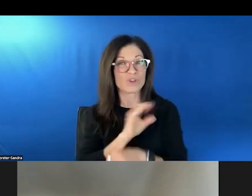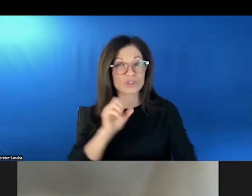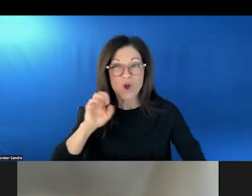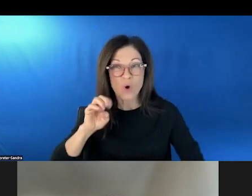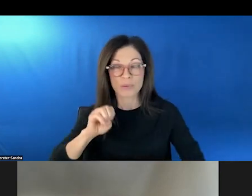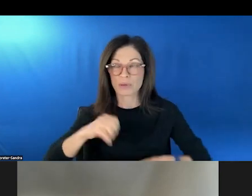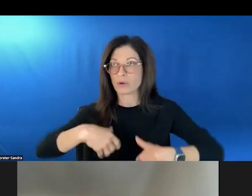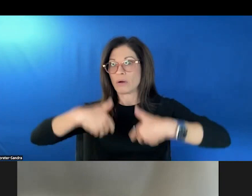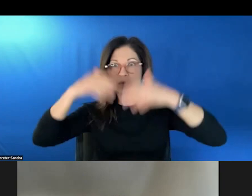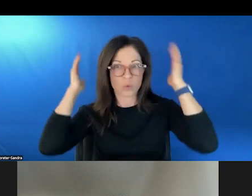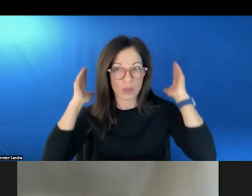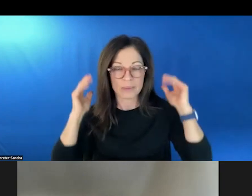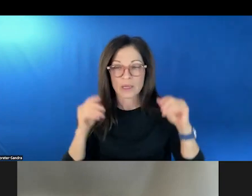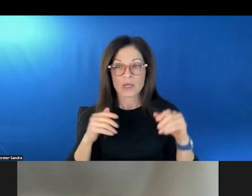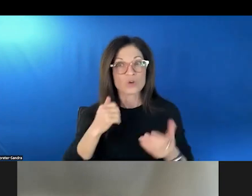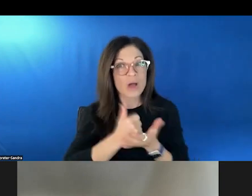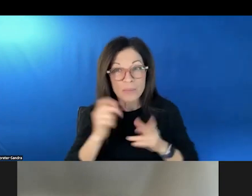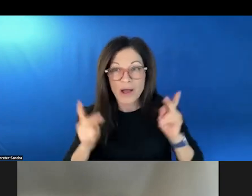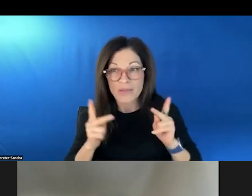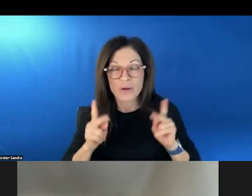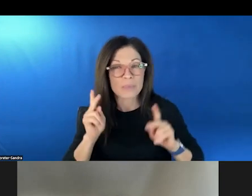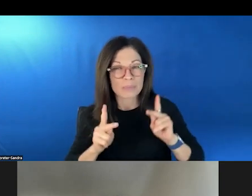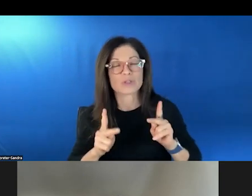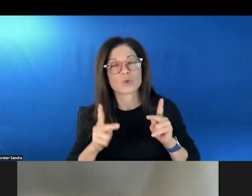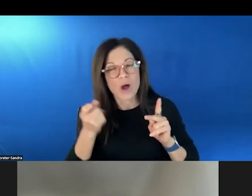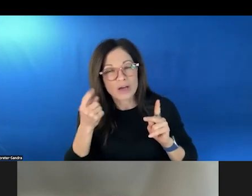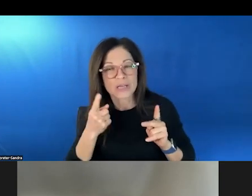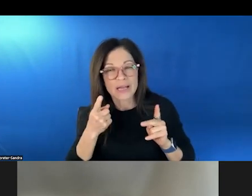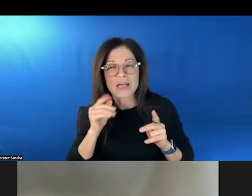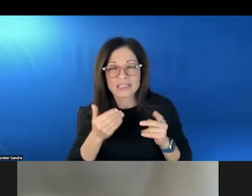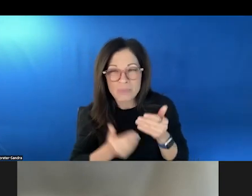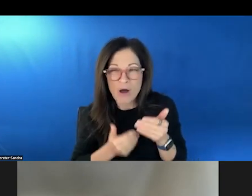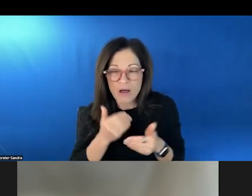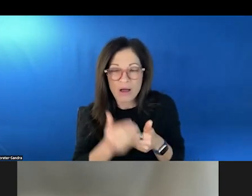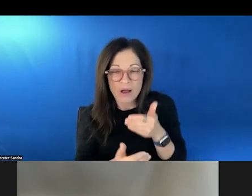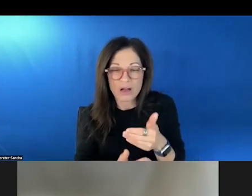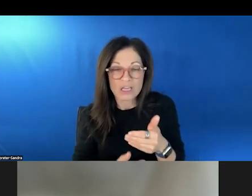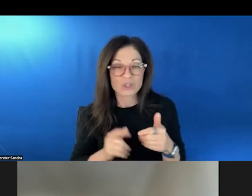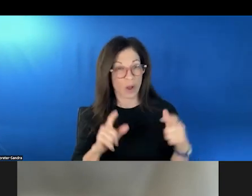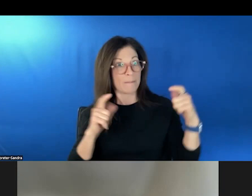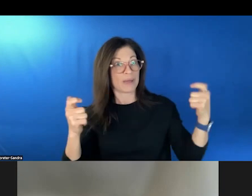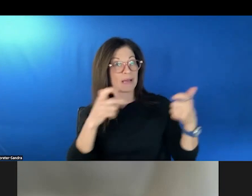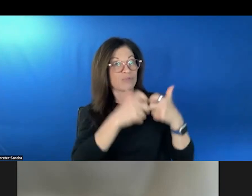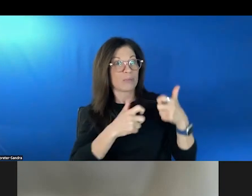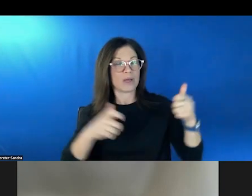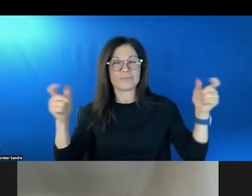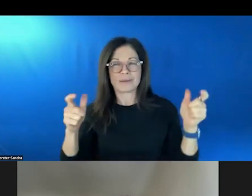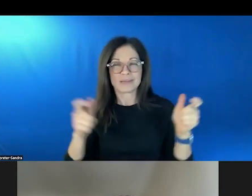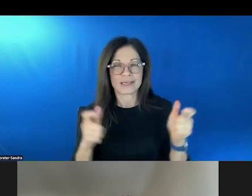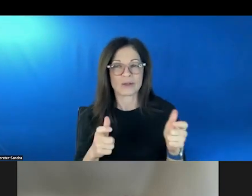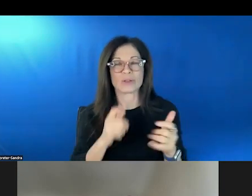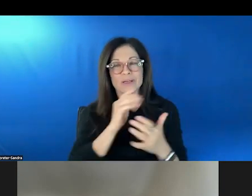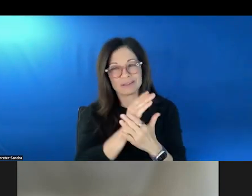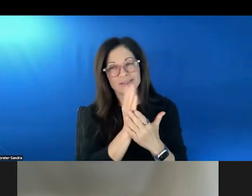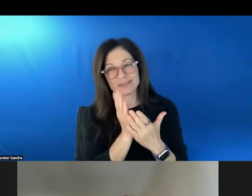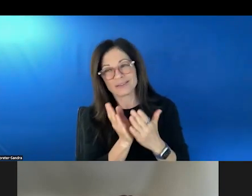others see the baby steps. So think about taking a huge problem and breaking it down into bite-sized, manageable chunks. It's the